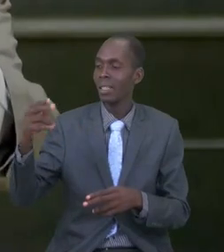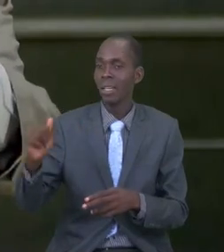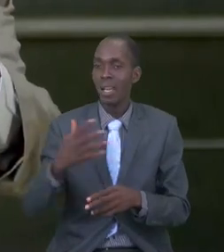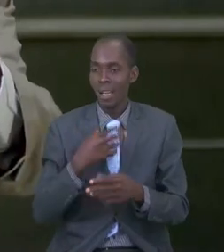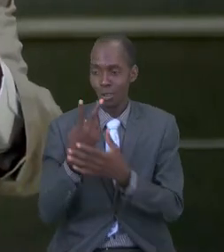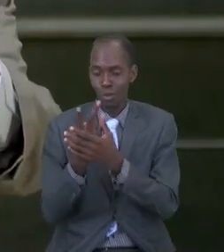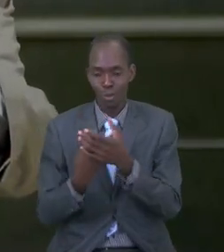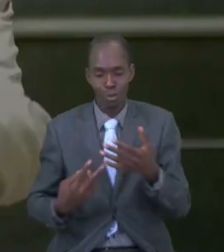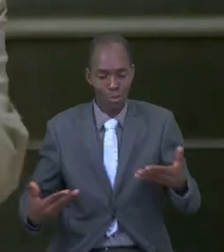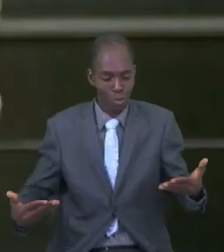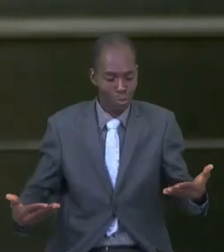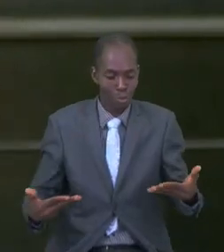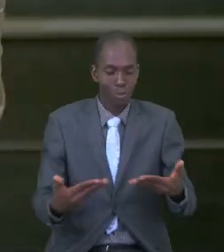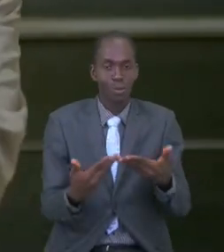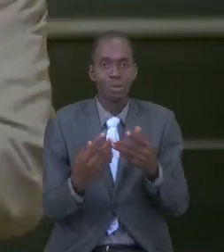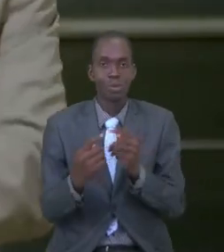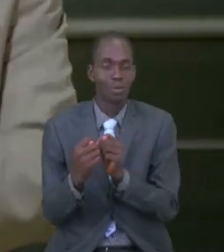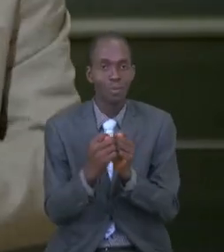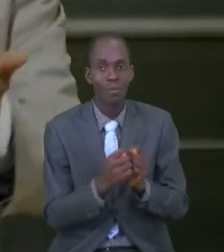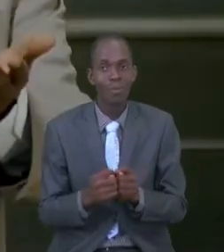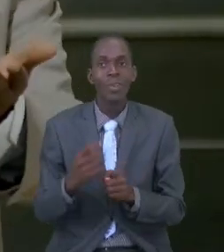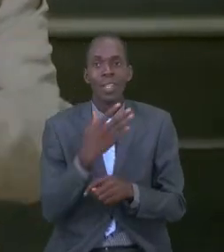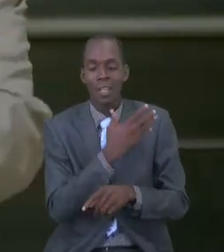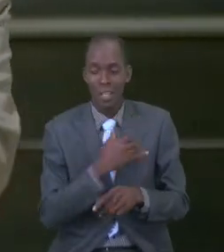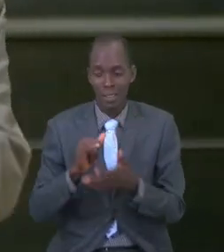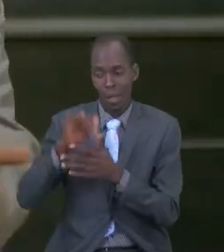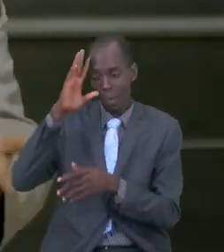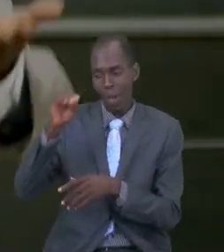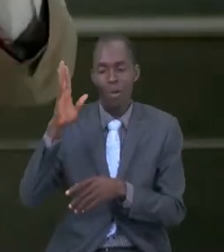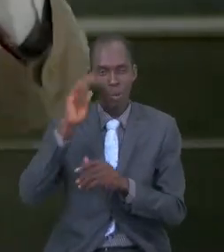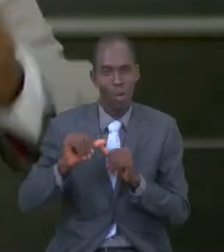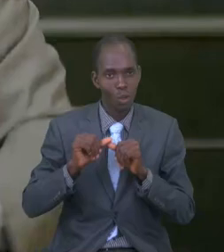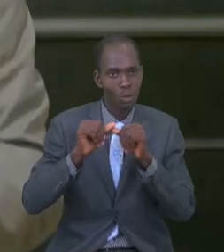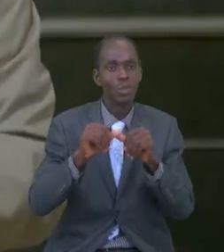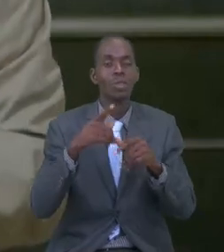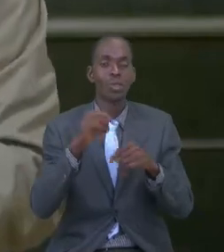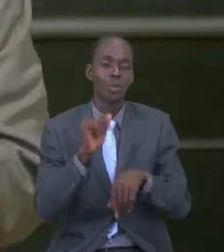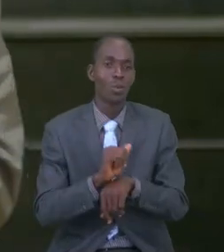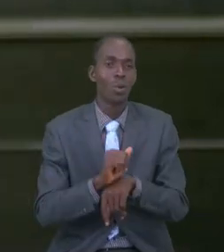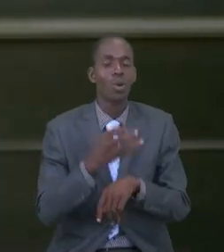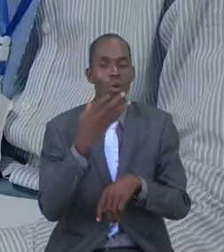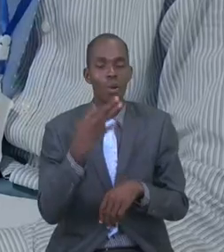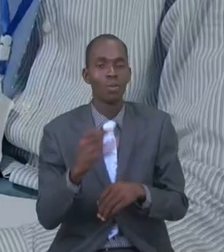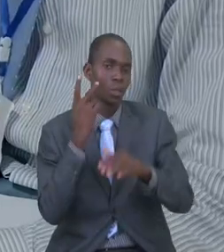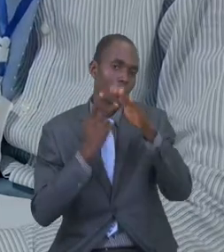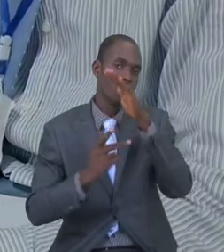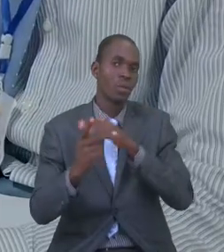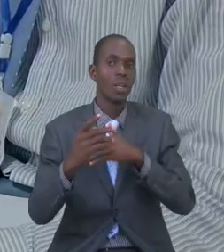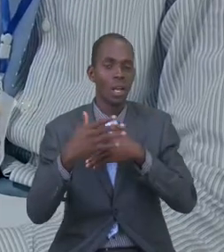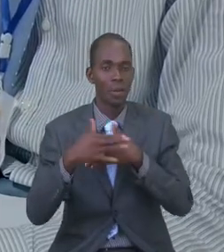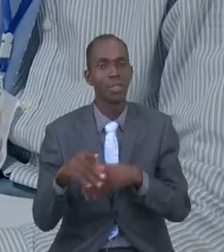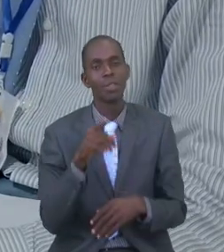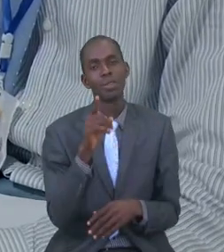connect together, and he will continue the ministry of the prophet after you. Look